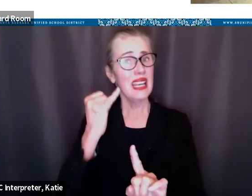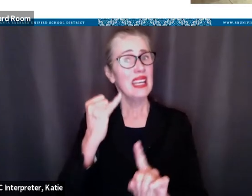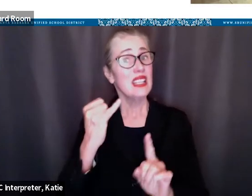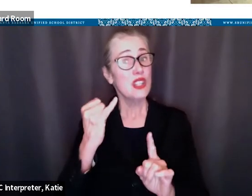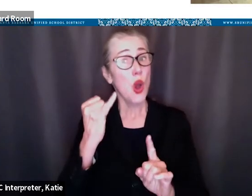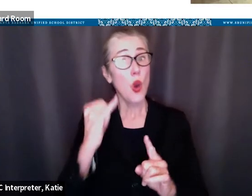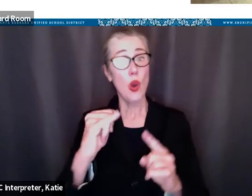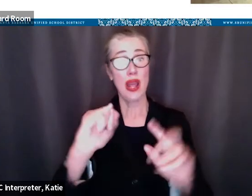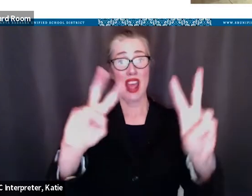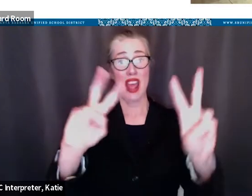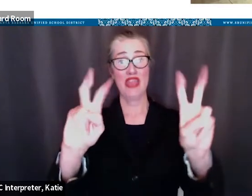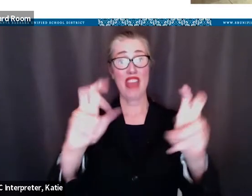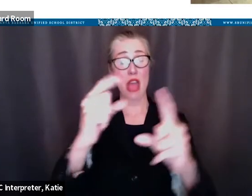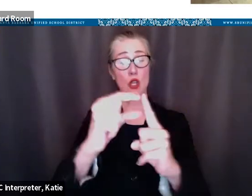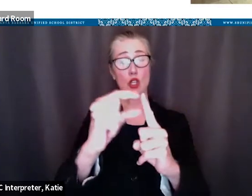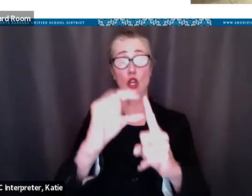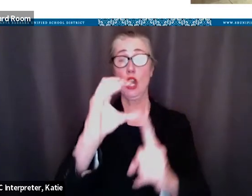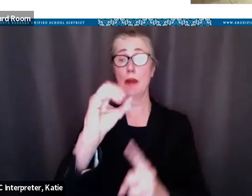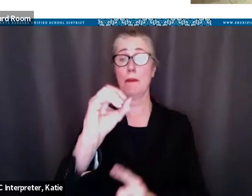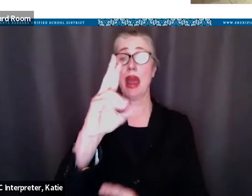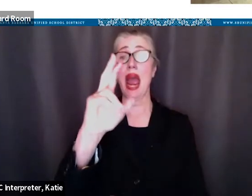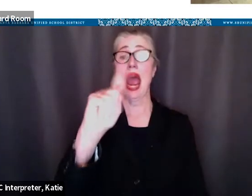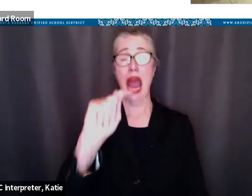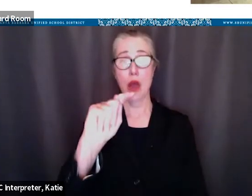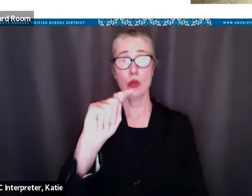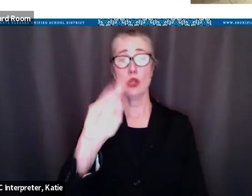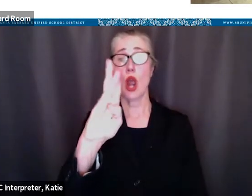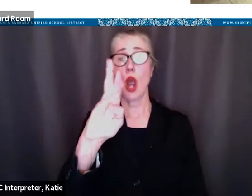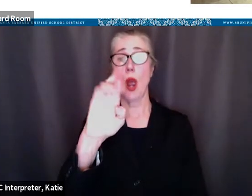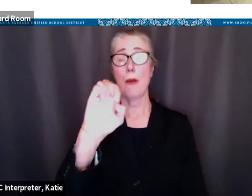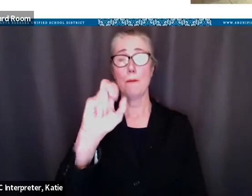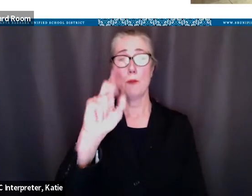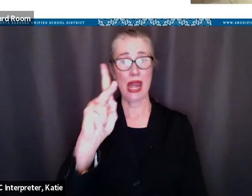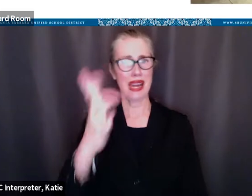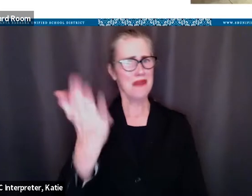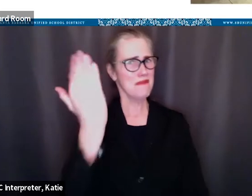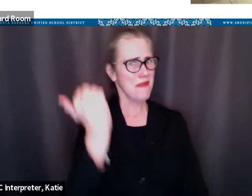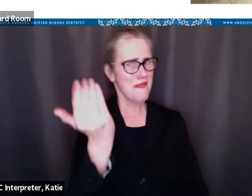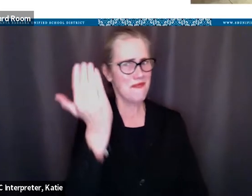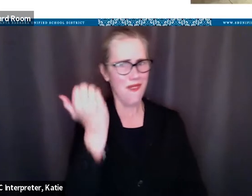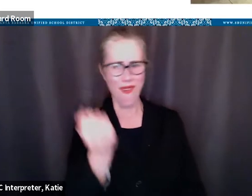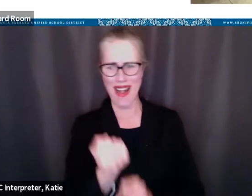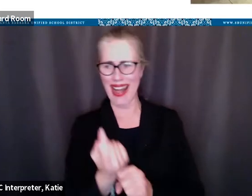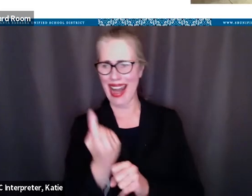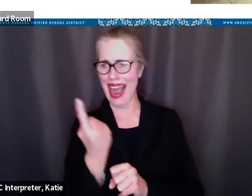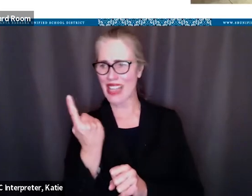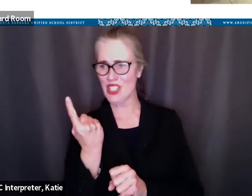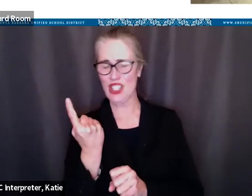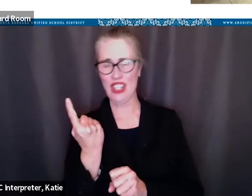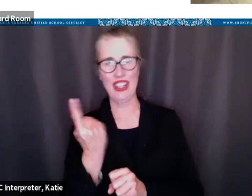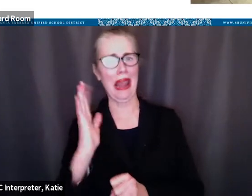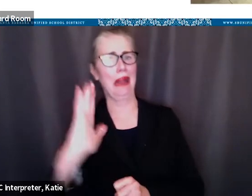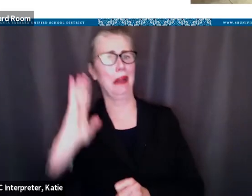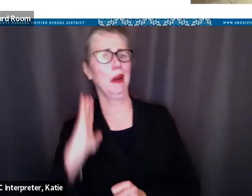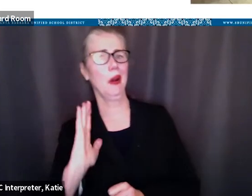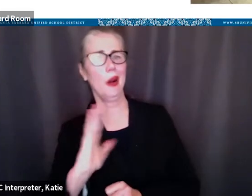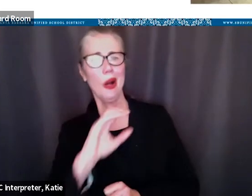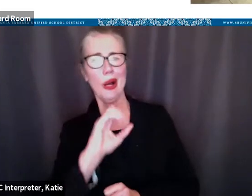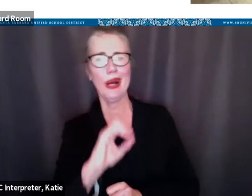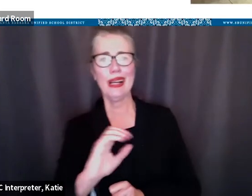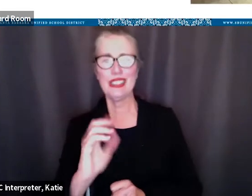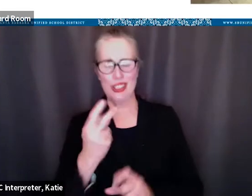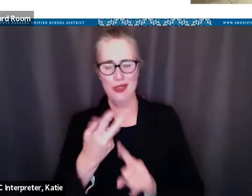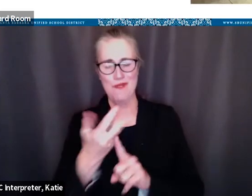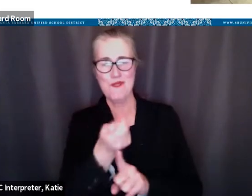outbreak it meant one thing when we you know last what we call the good old days which was just a couple of months